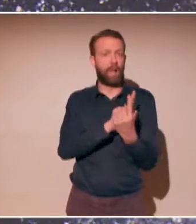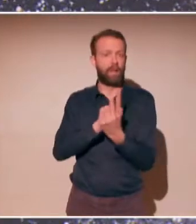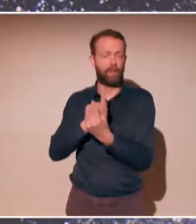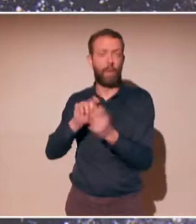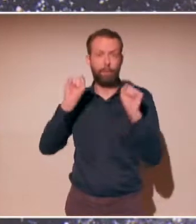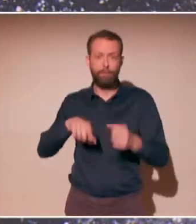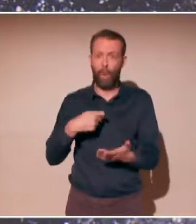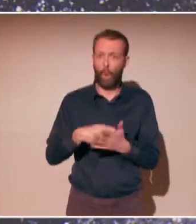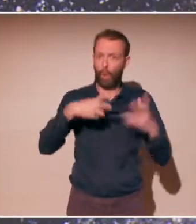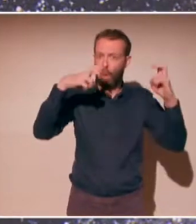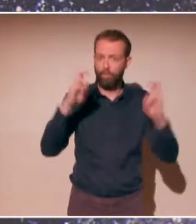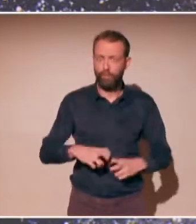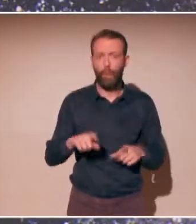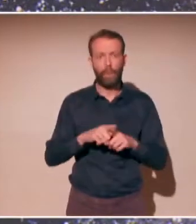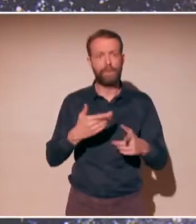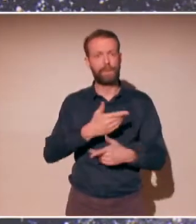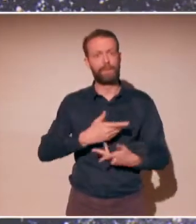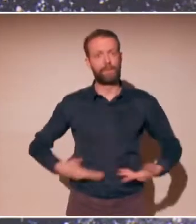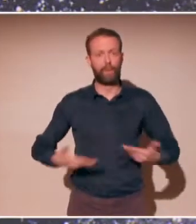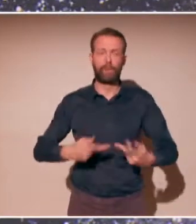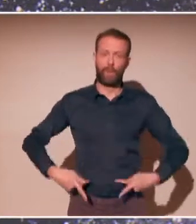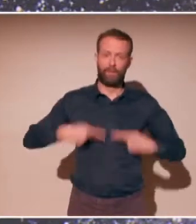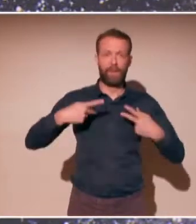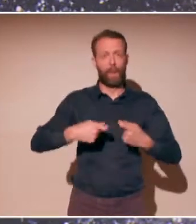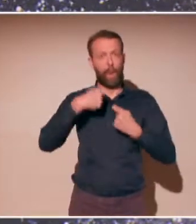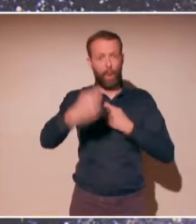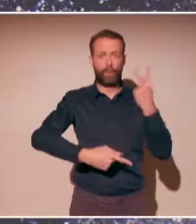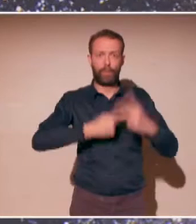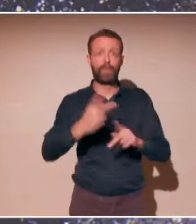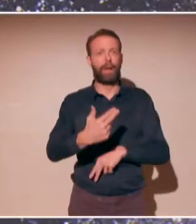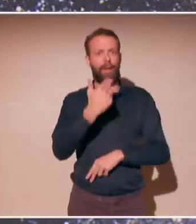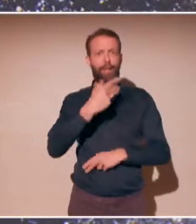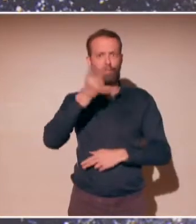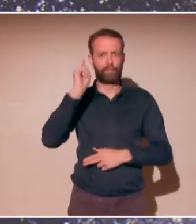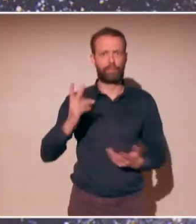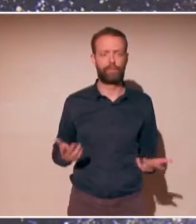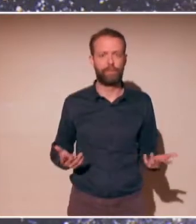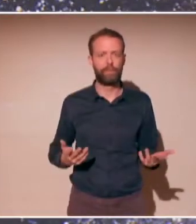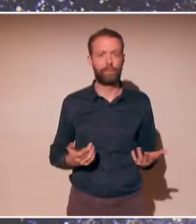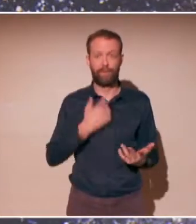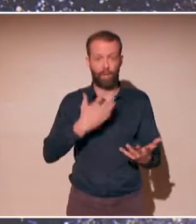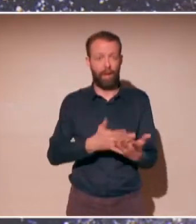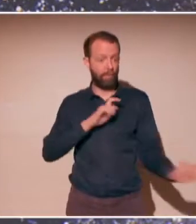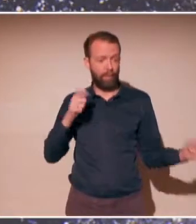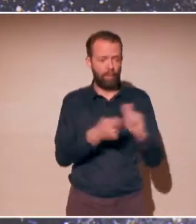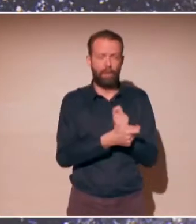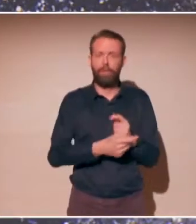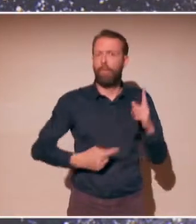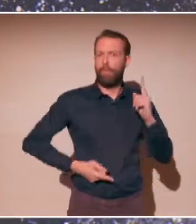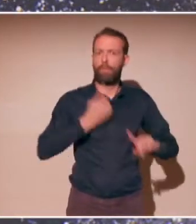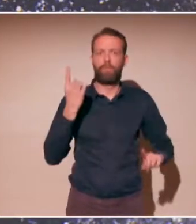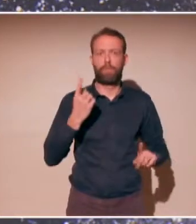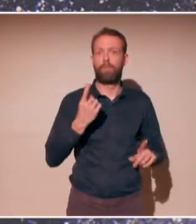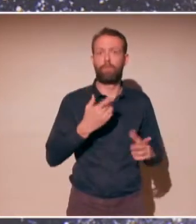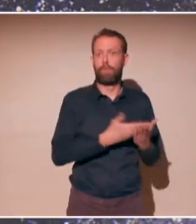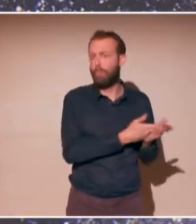individual tailor-made medicine. We will be able to change the quality of our lives, our longevity. All these